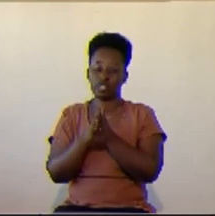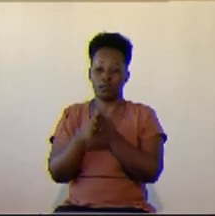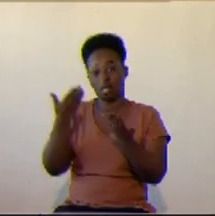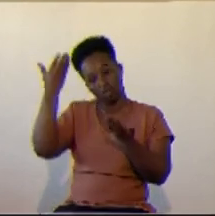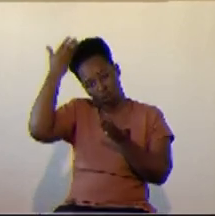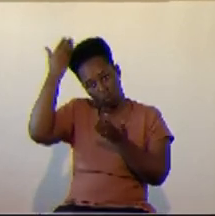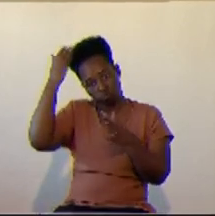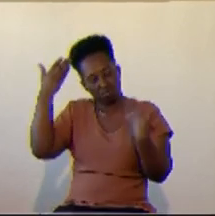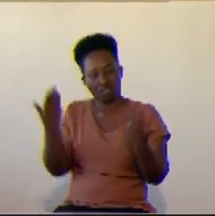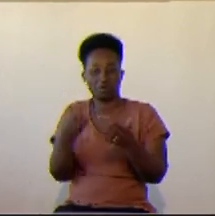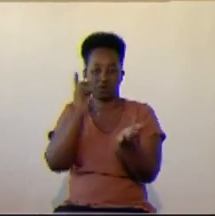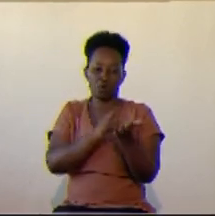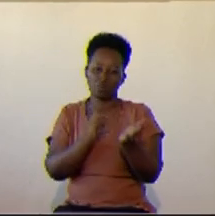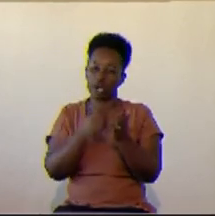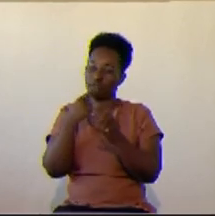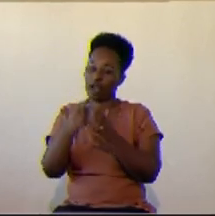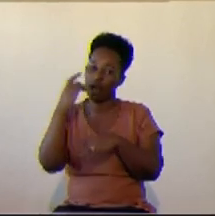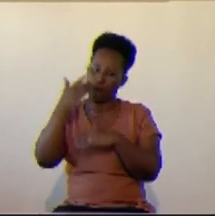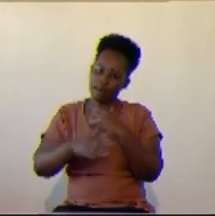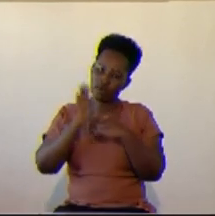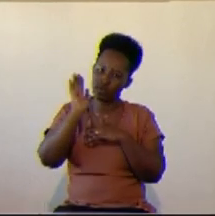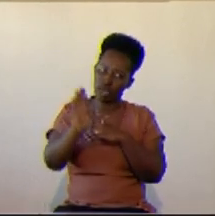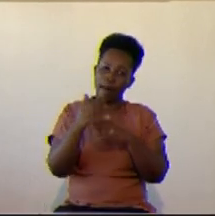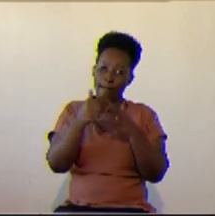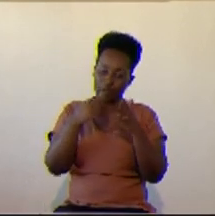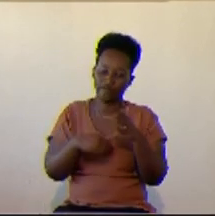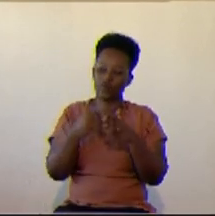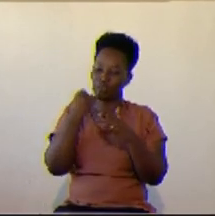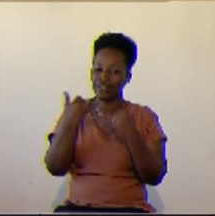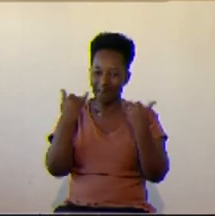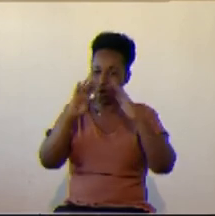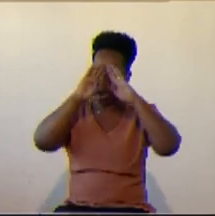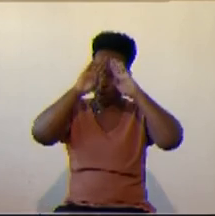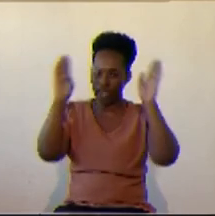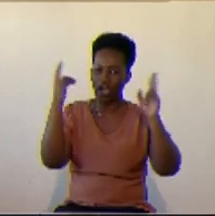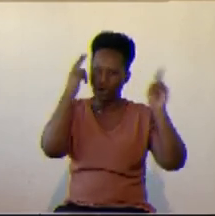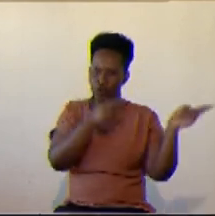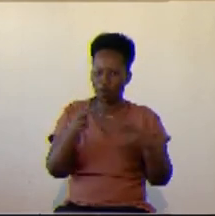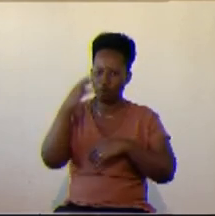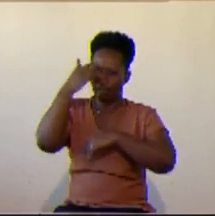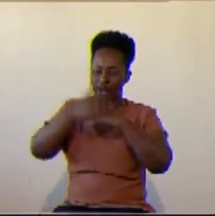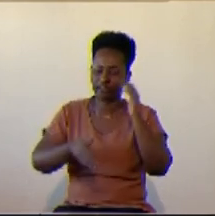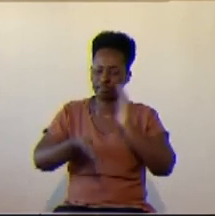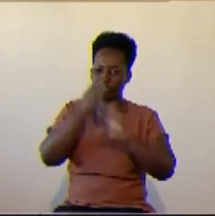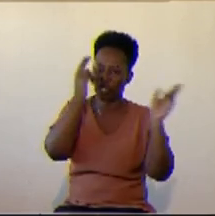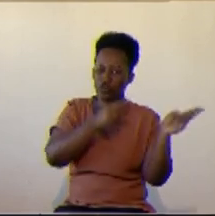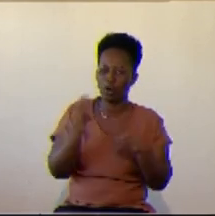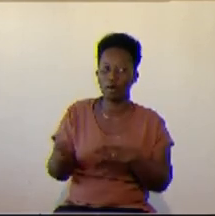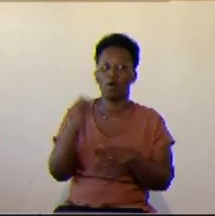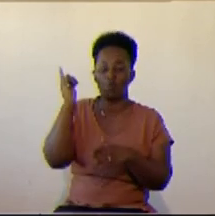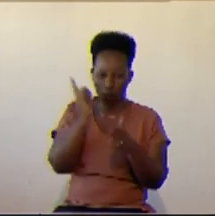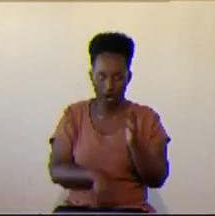doctor tells you the blood pressure, even before he tells you, now you know what normal blood pressure is. We converted also